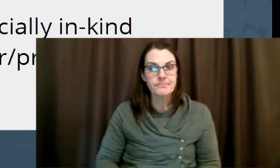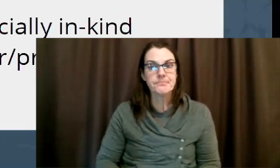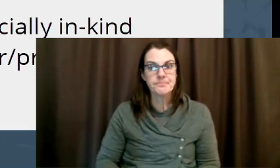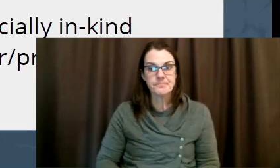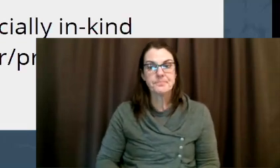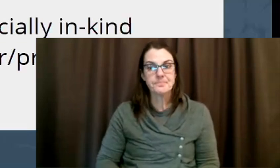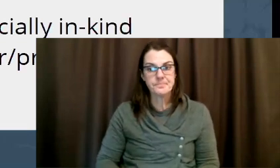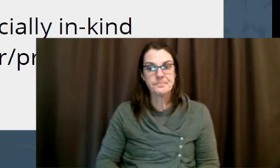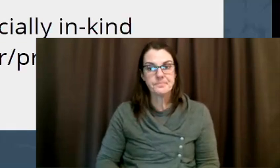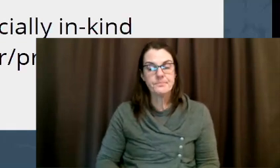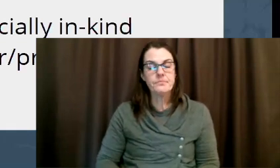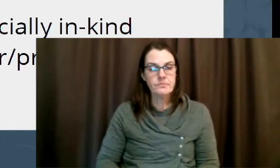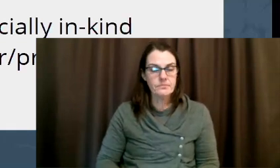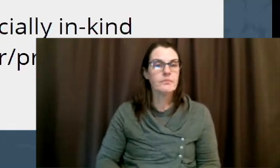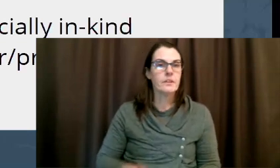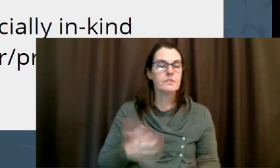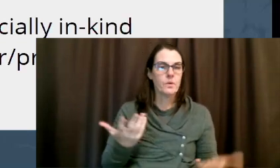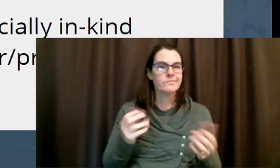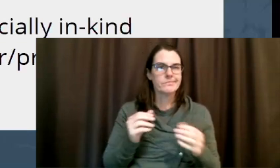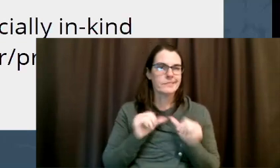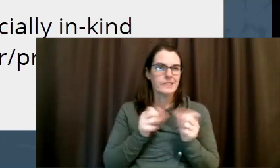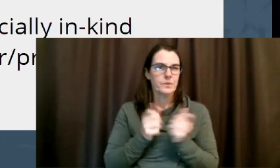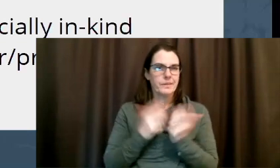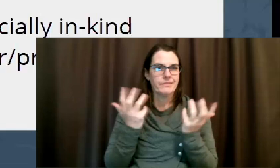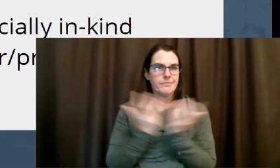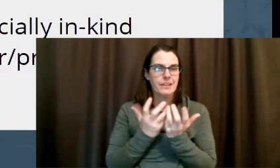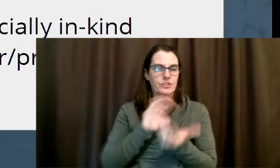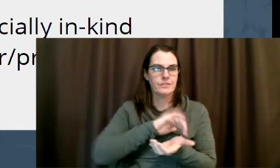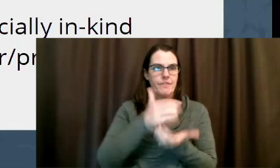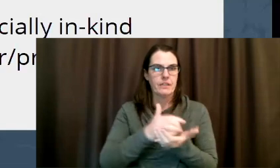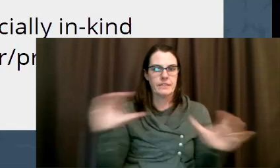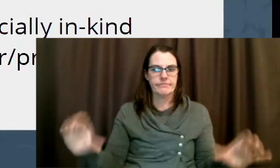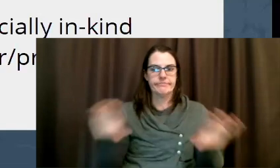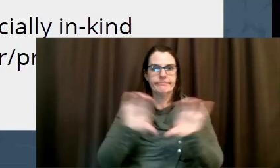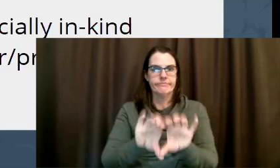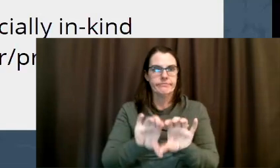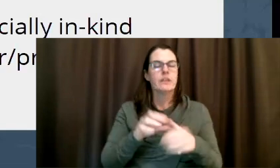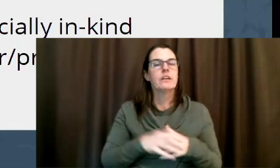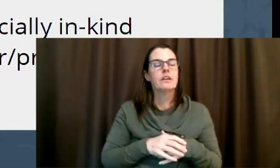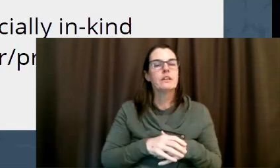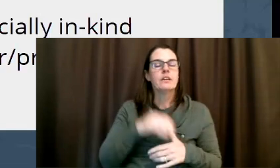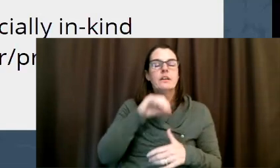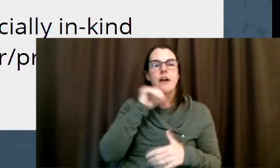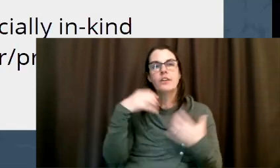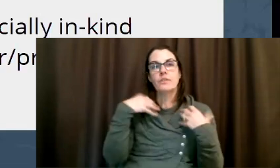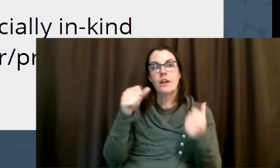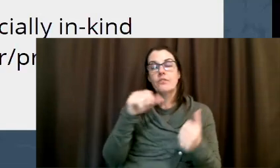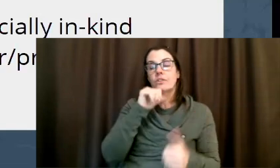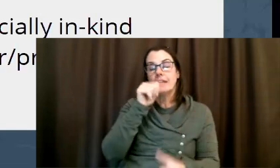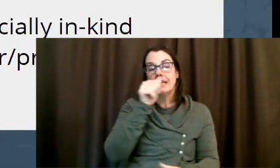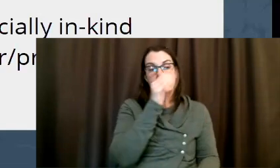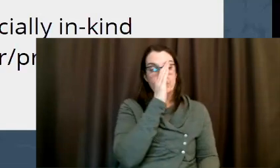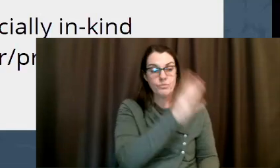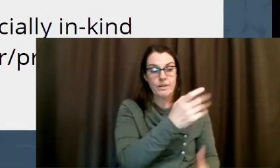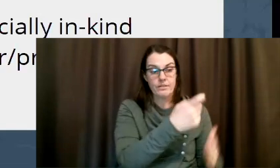Continuing on with match funding. So this term unrecovered indirect costs, I'm sure there's some of you who have encountered